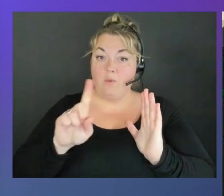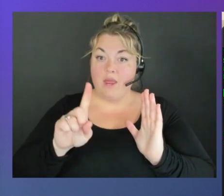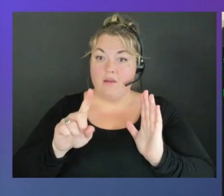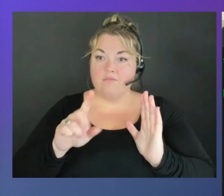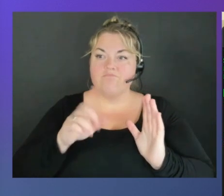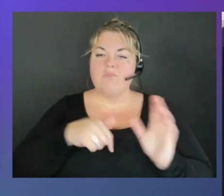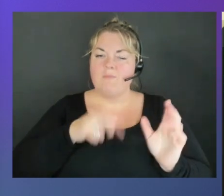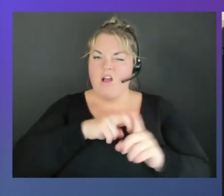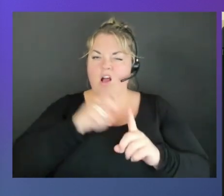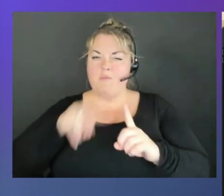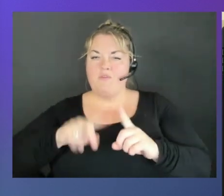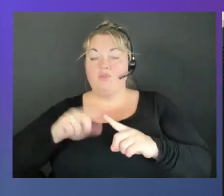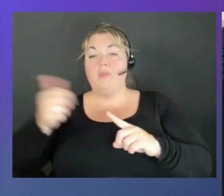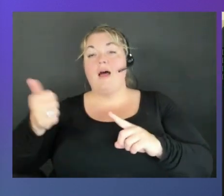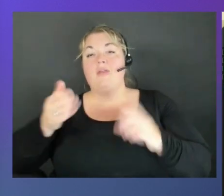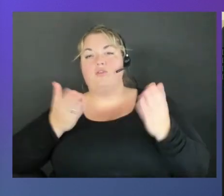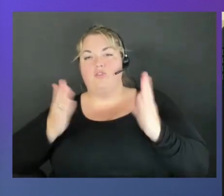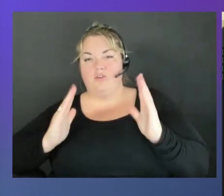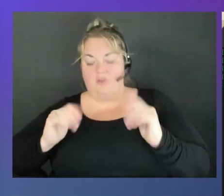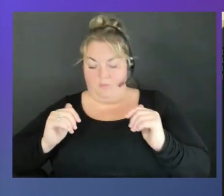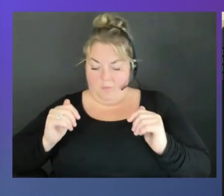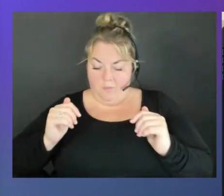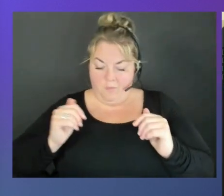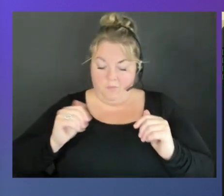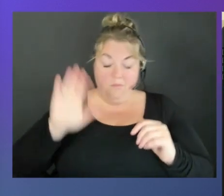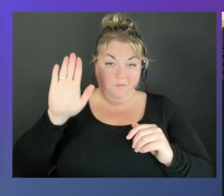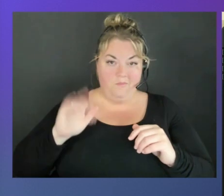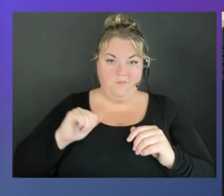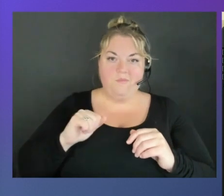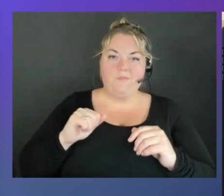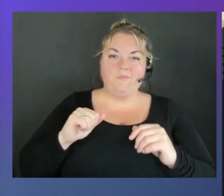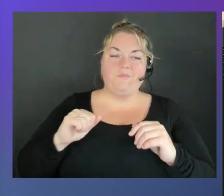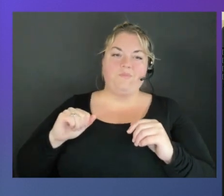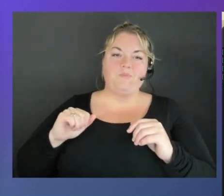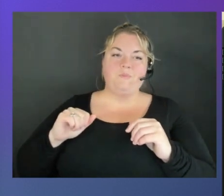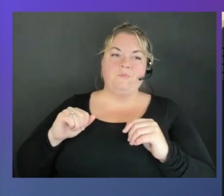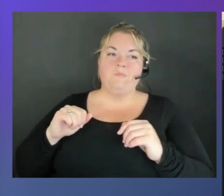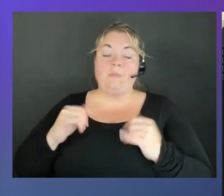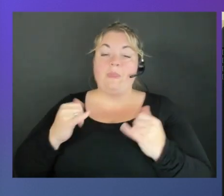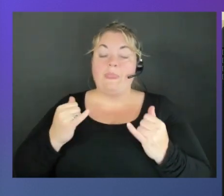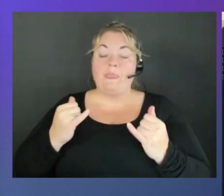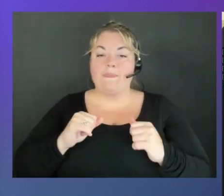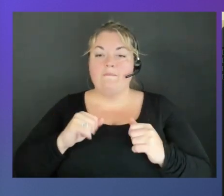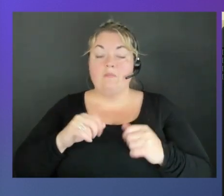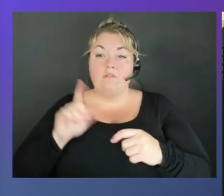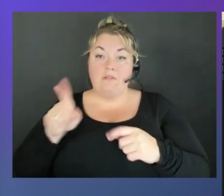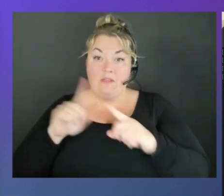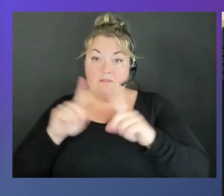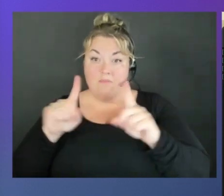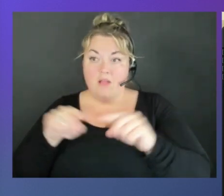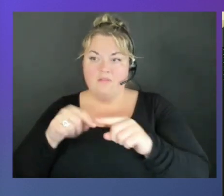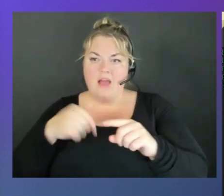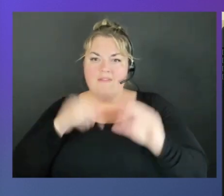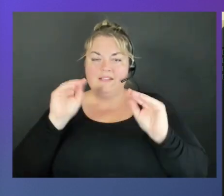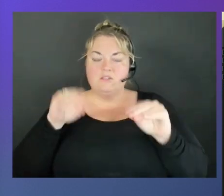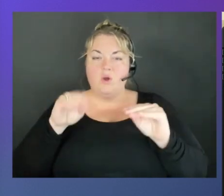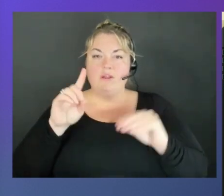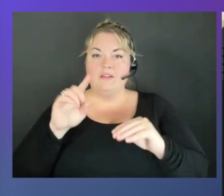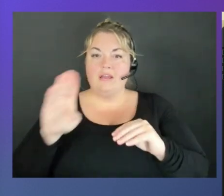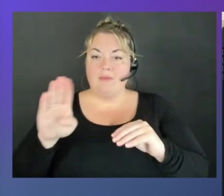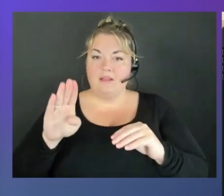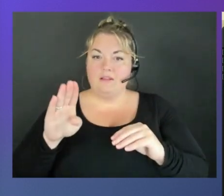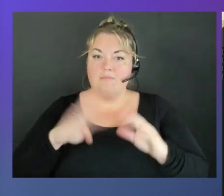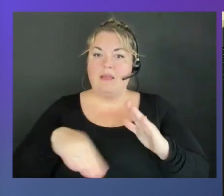over into this other server. Fantastic. Now, on this box, I've installed the AWS CLI, and